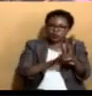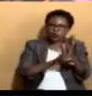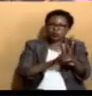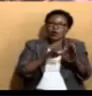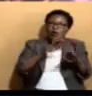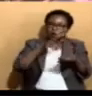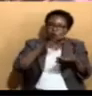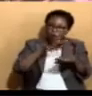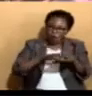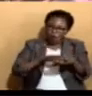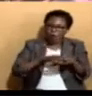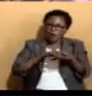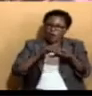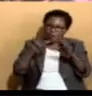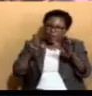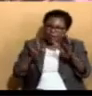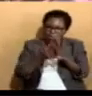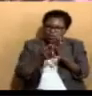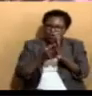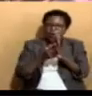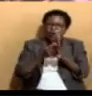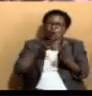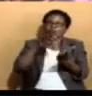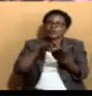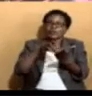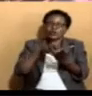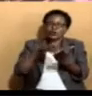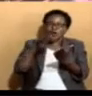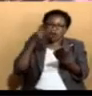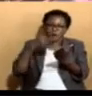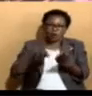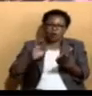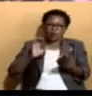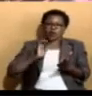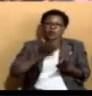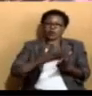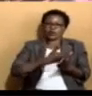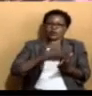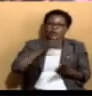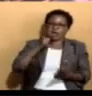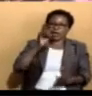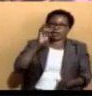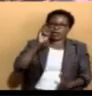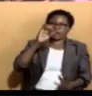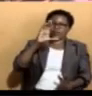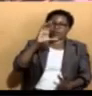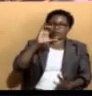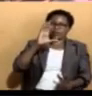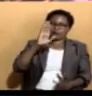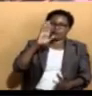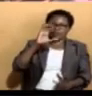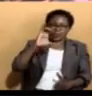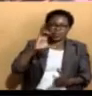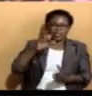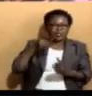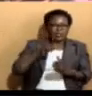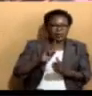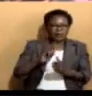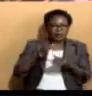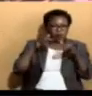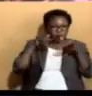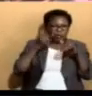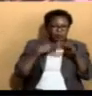the constitutionality of the Commission itself. Let me give you a flavor very